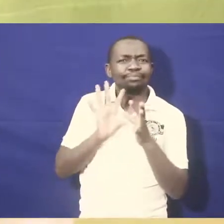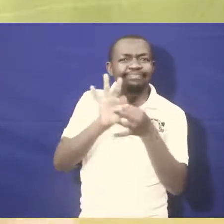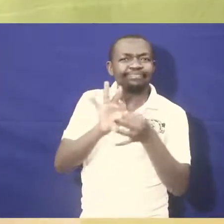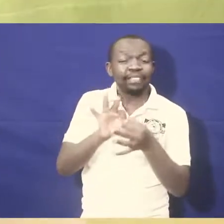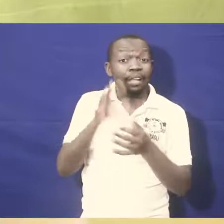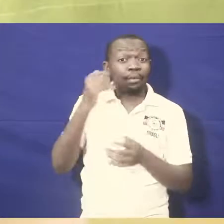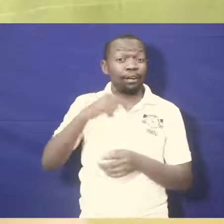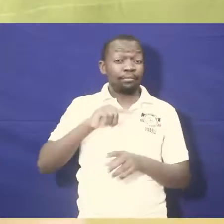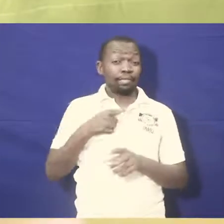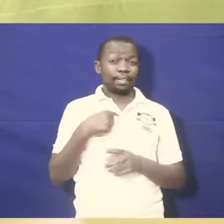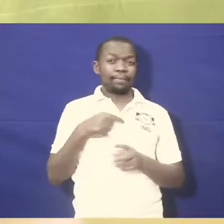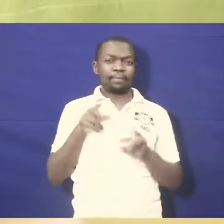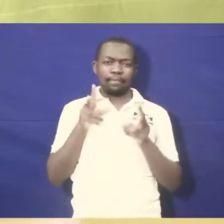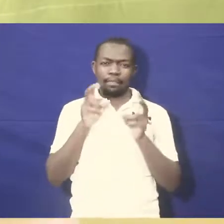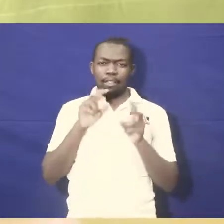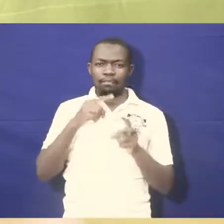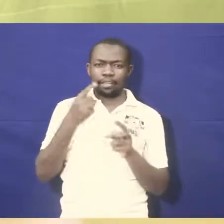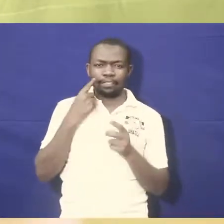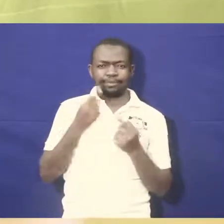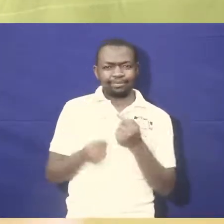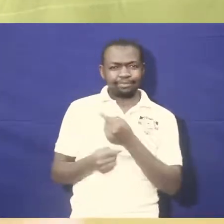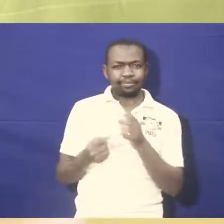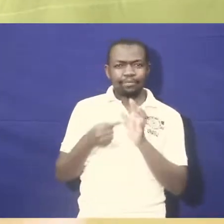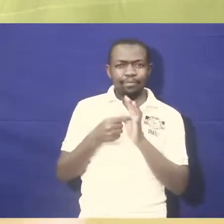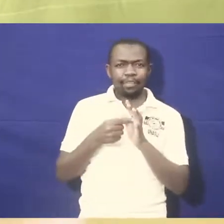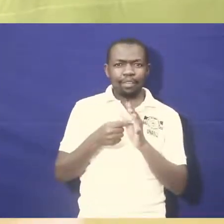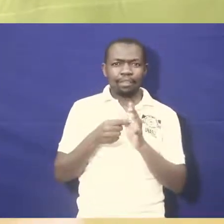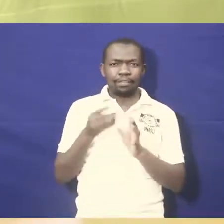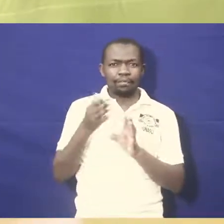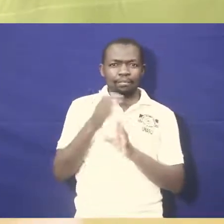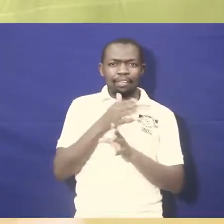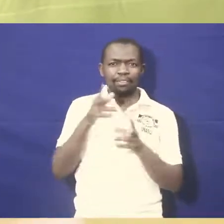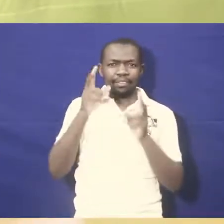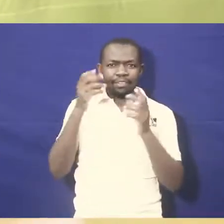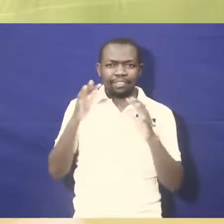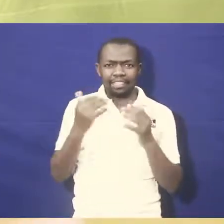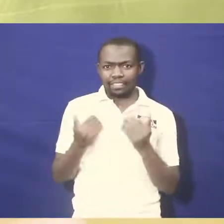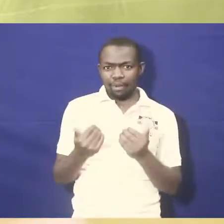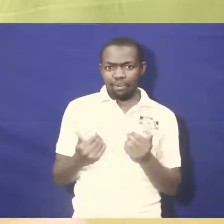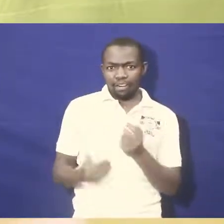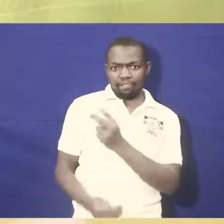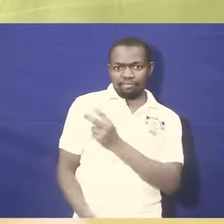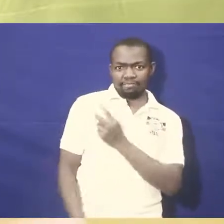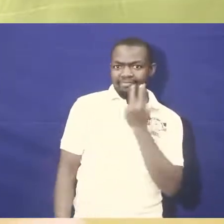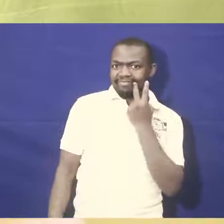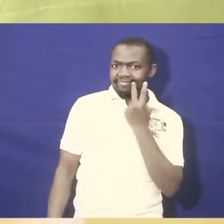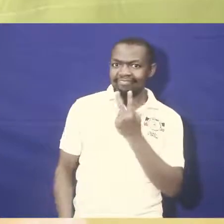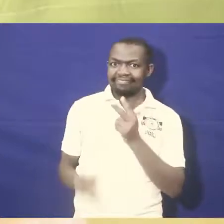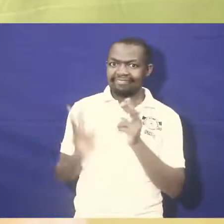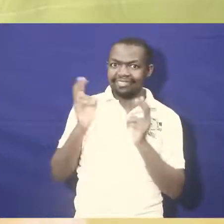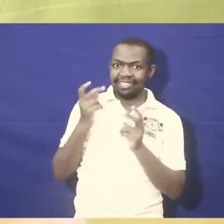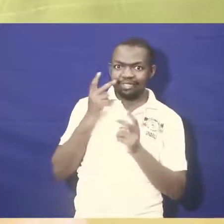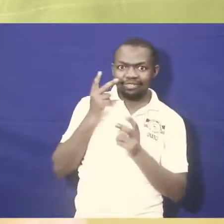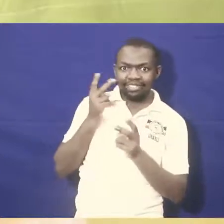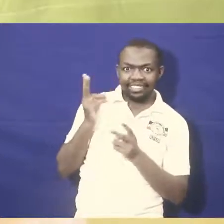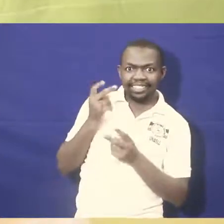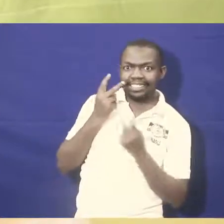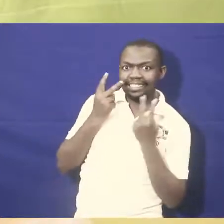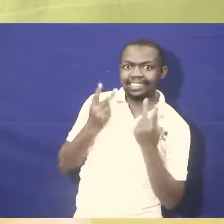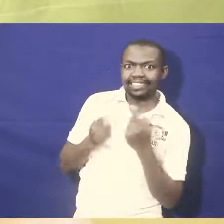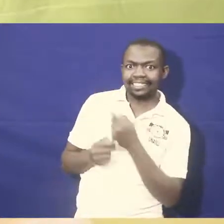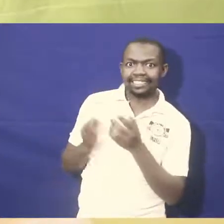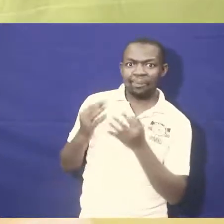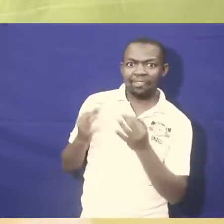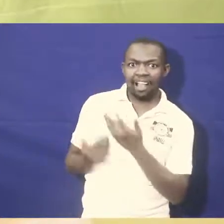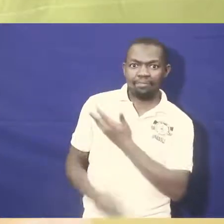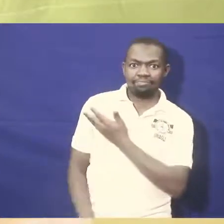When I listen to that one, for instance, the one you listen to now, you are listening to something now.